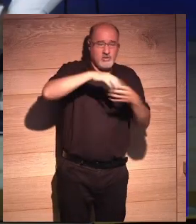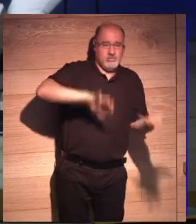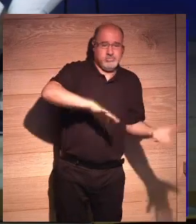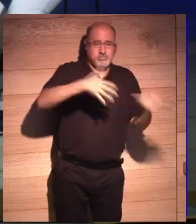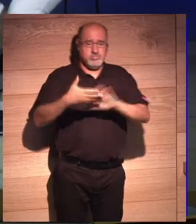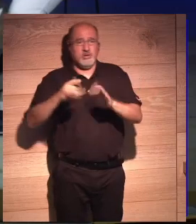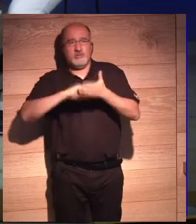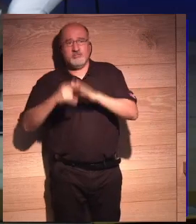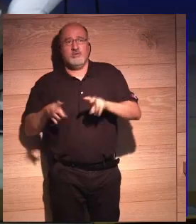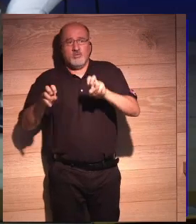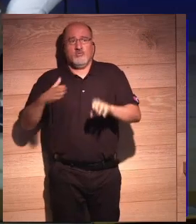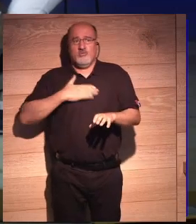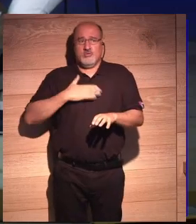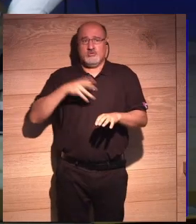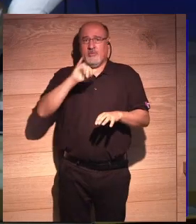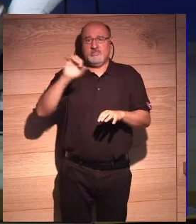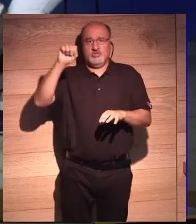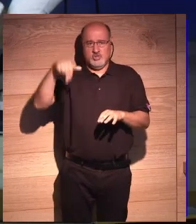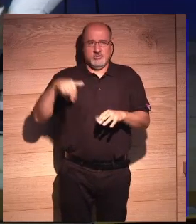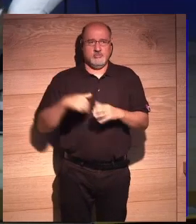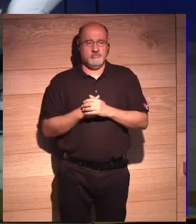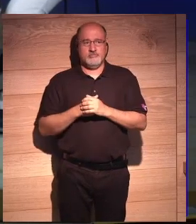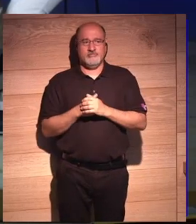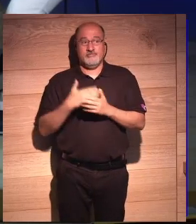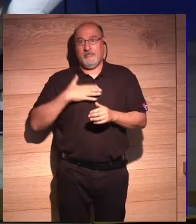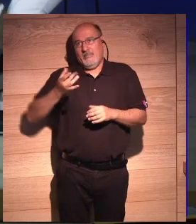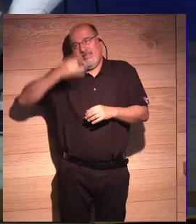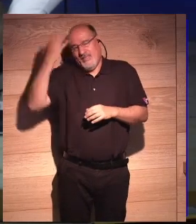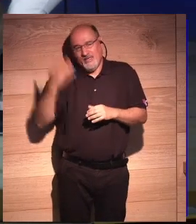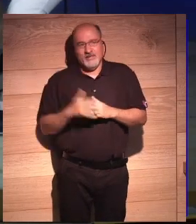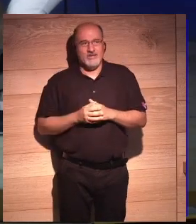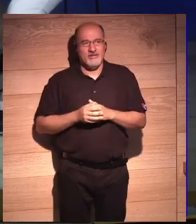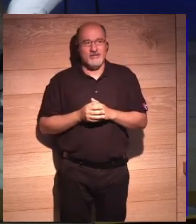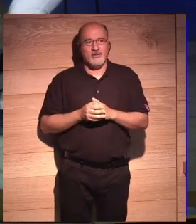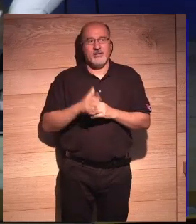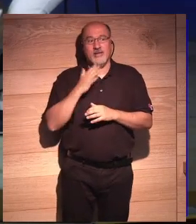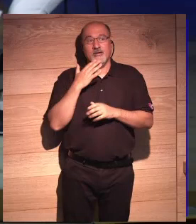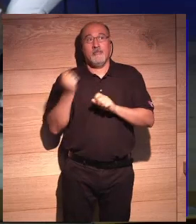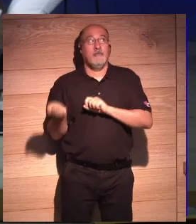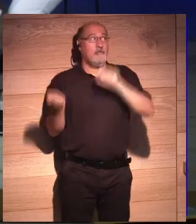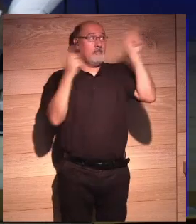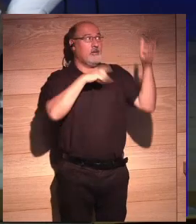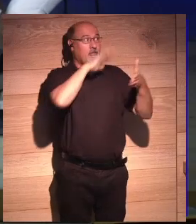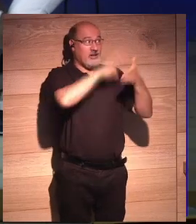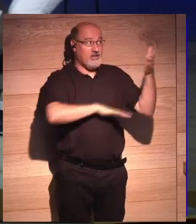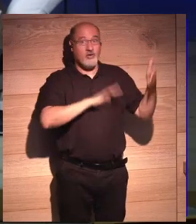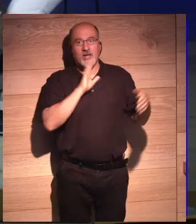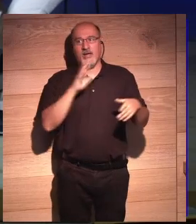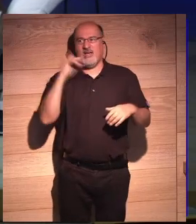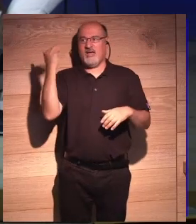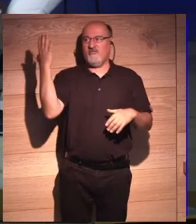doing that, and to try to bring or channel innovation through our company. And then when I get